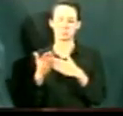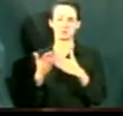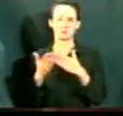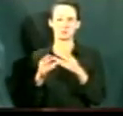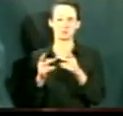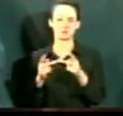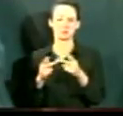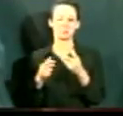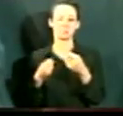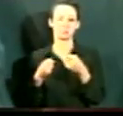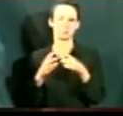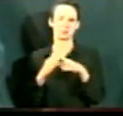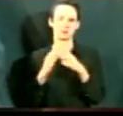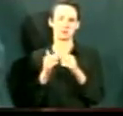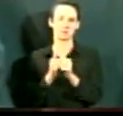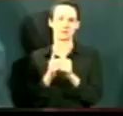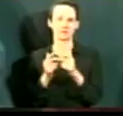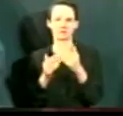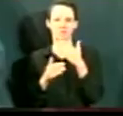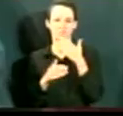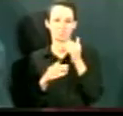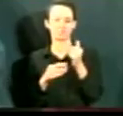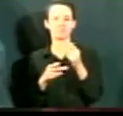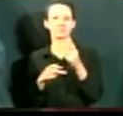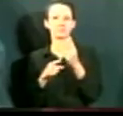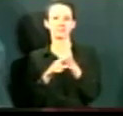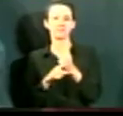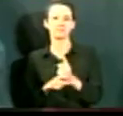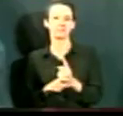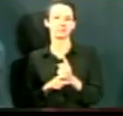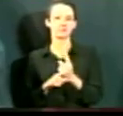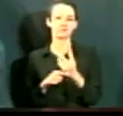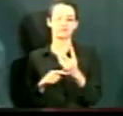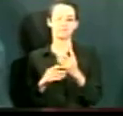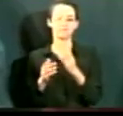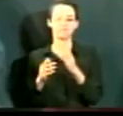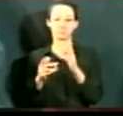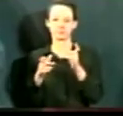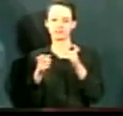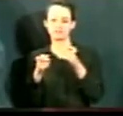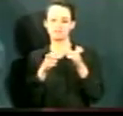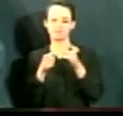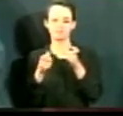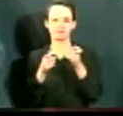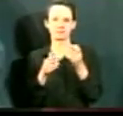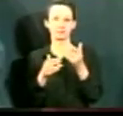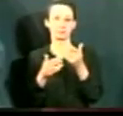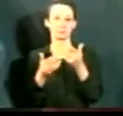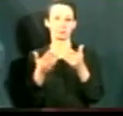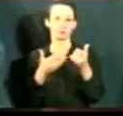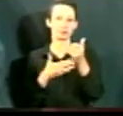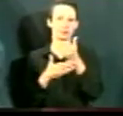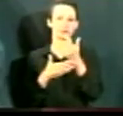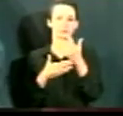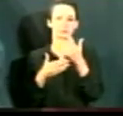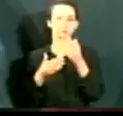get appropriate administrative procedures in place, if that would be the pleasure of this board to do